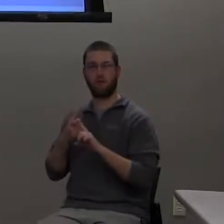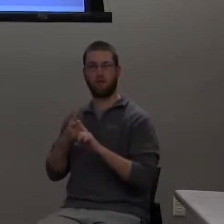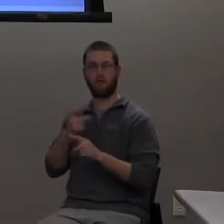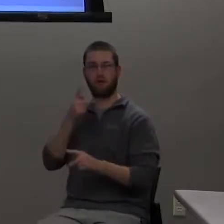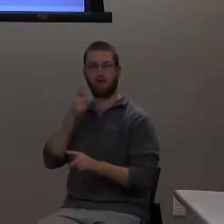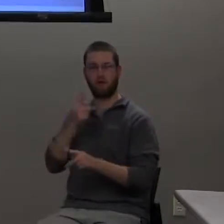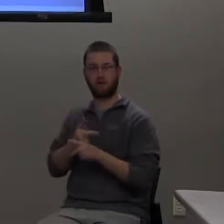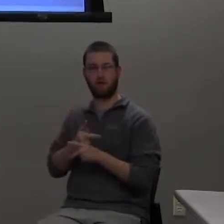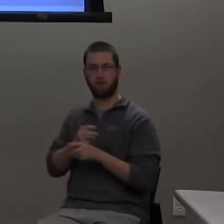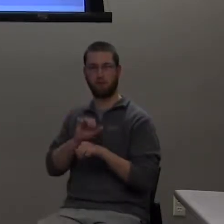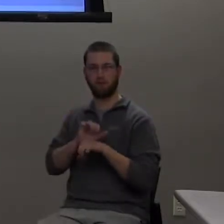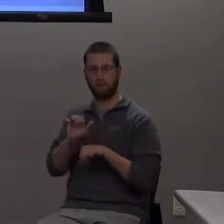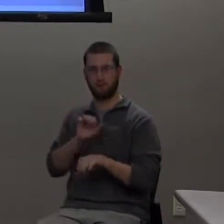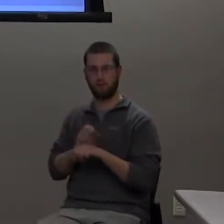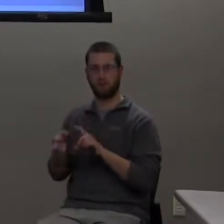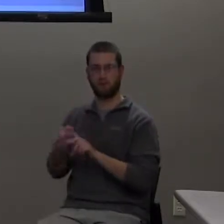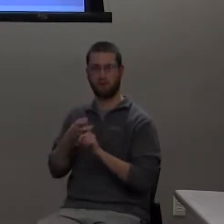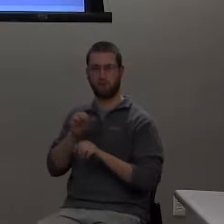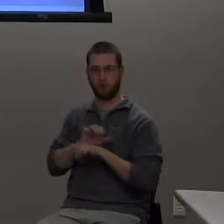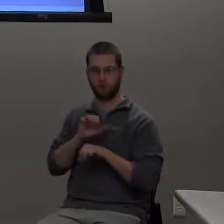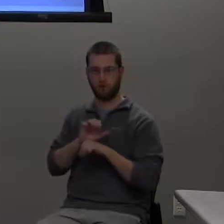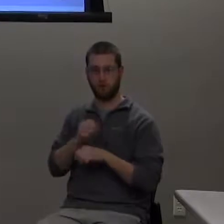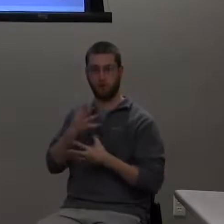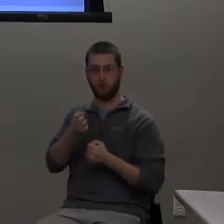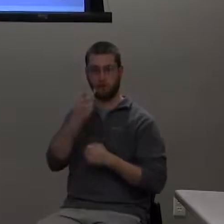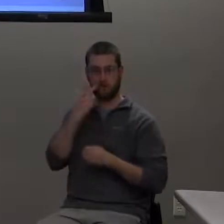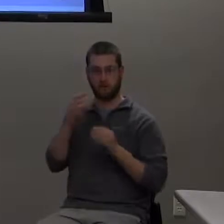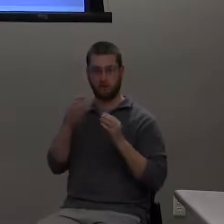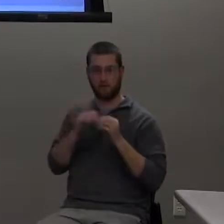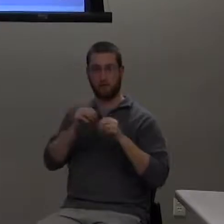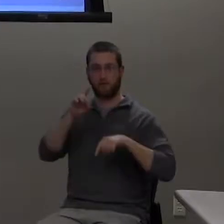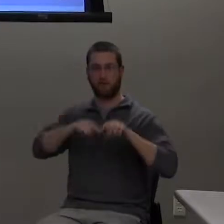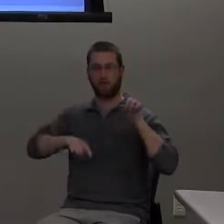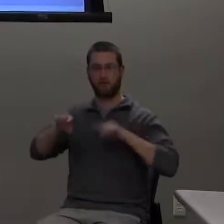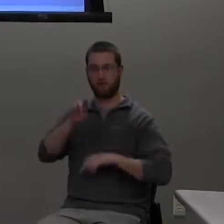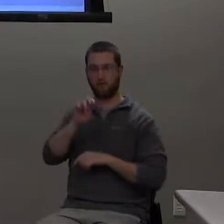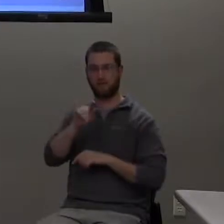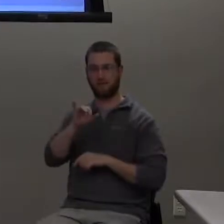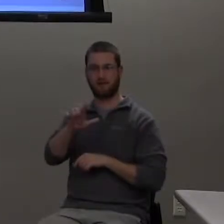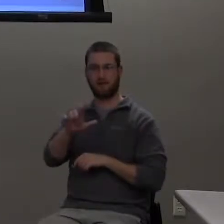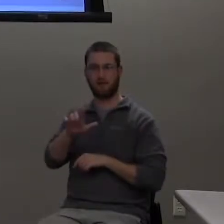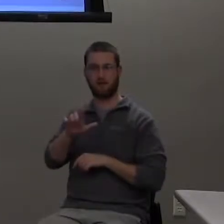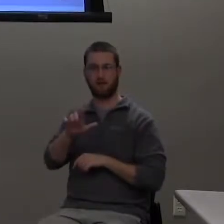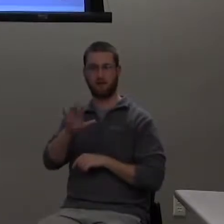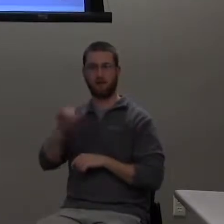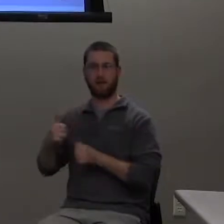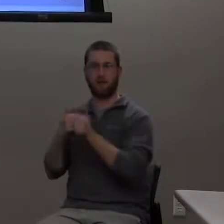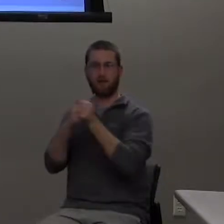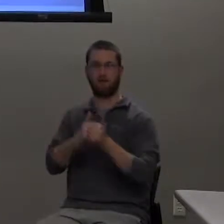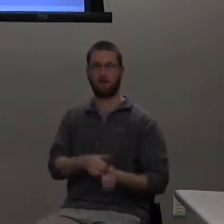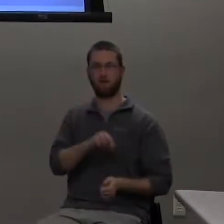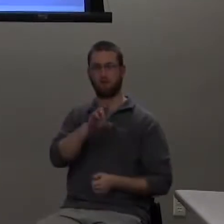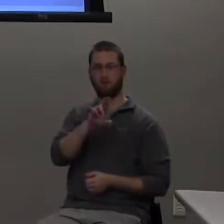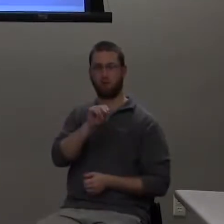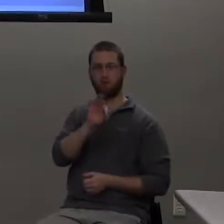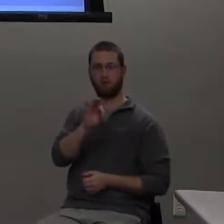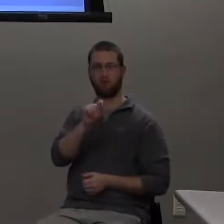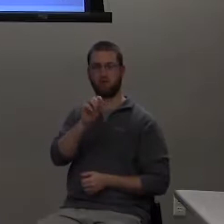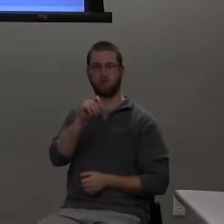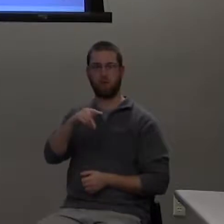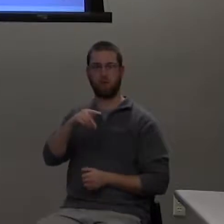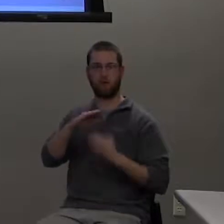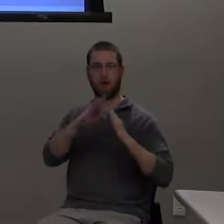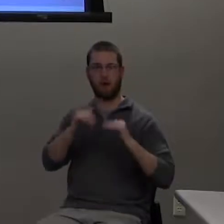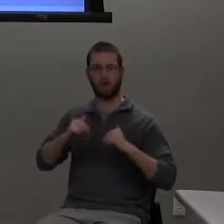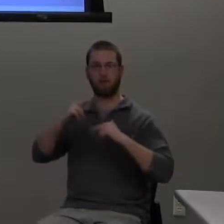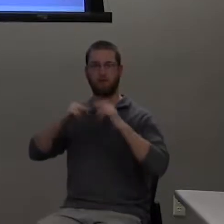and recruitment. You want to see better, more diverse retail, for example. Retail follows rooftops. We create jobs, people come to